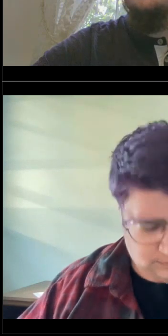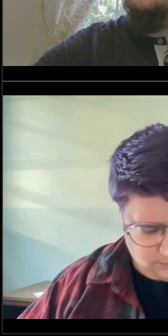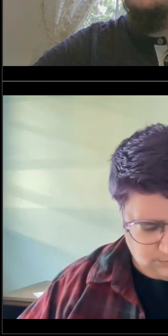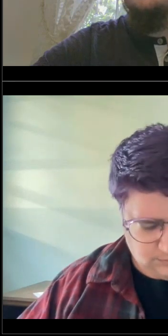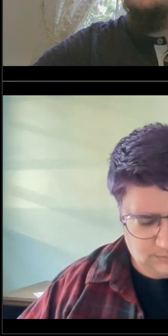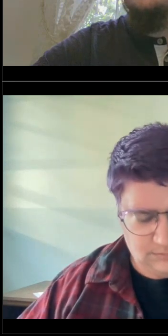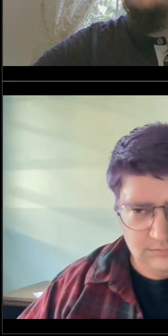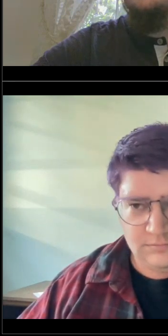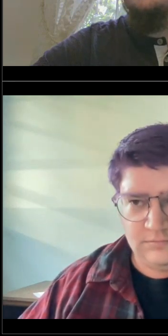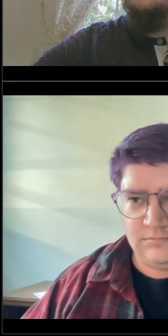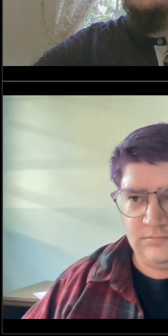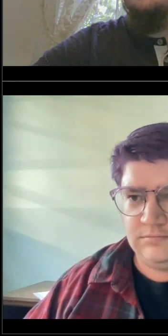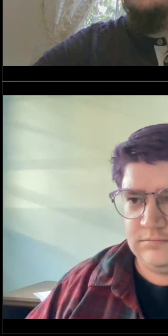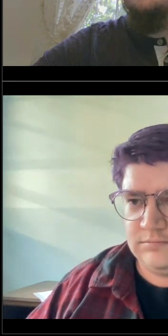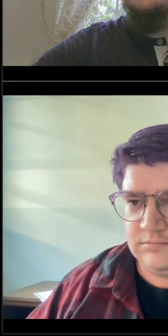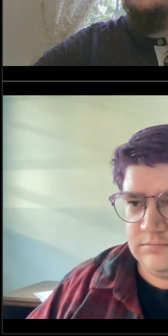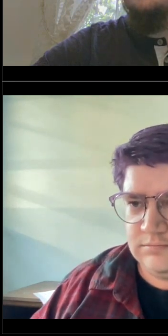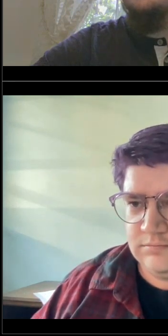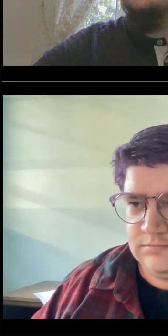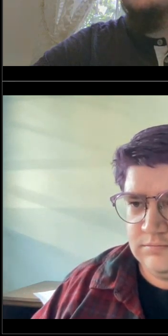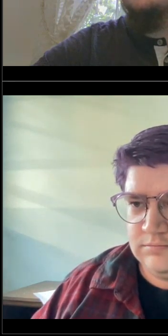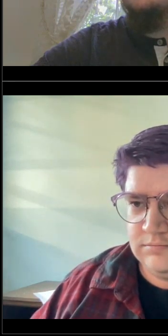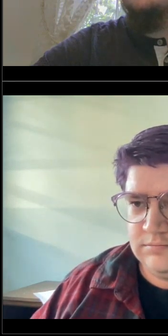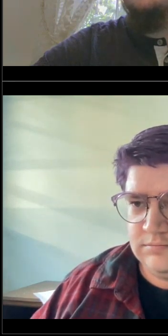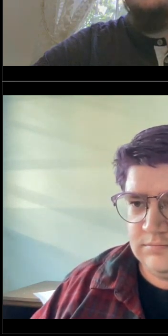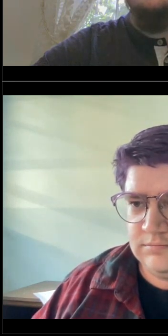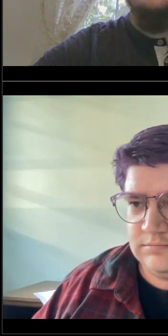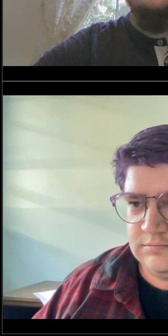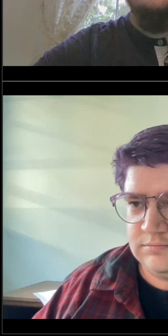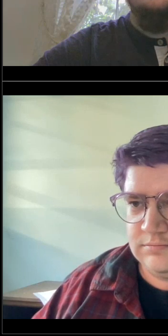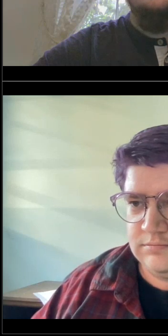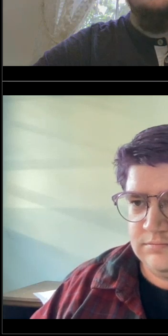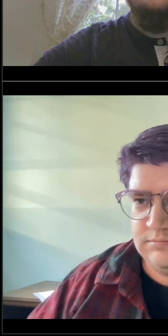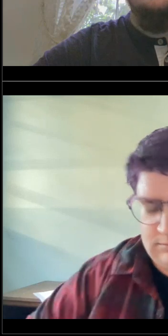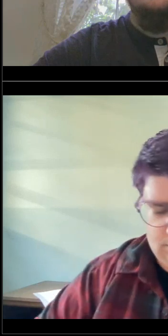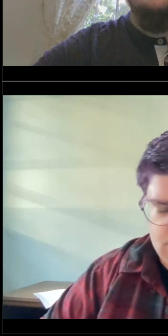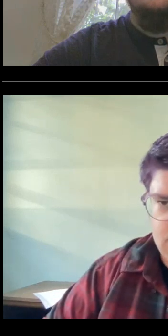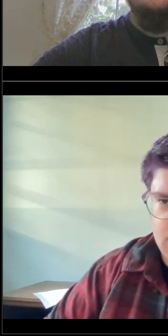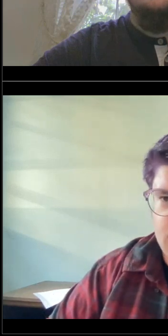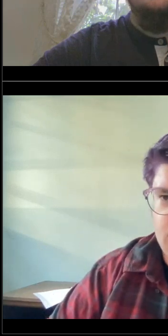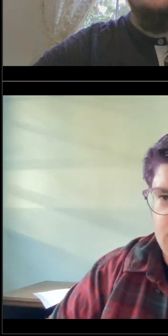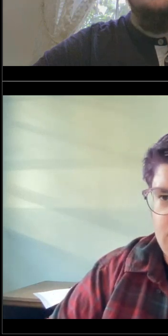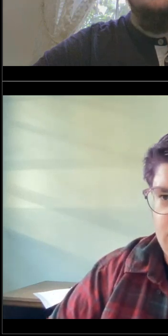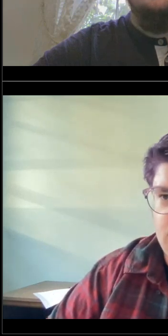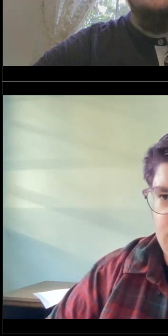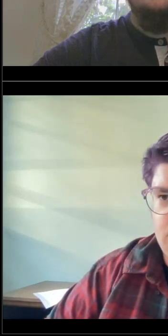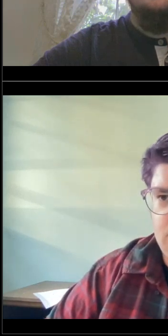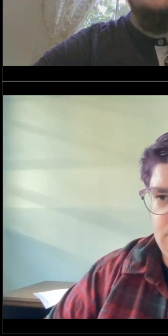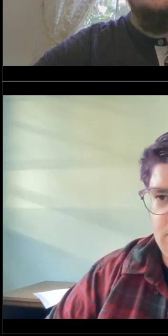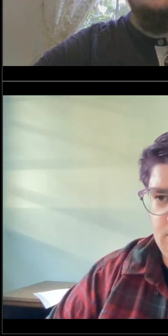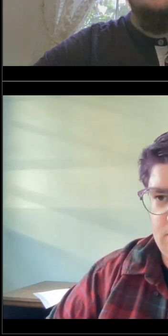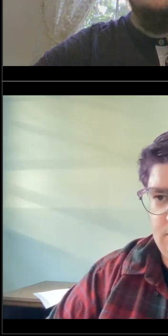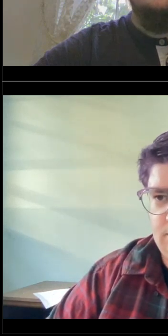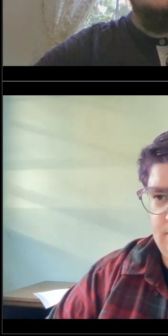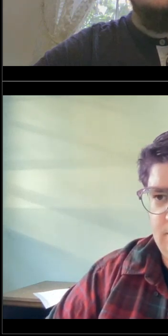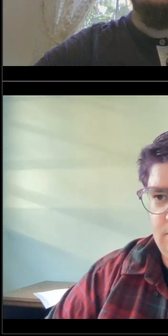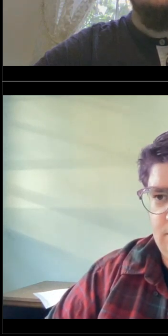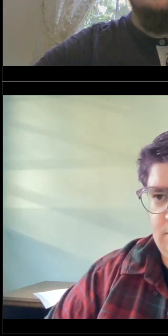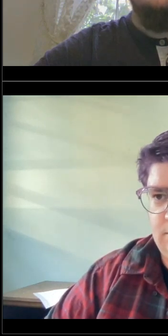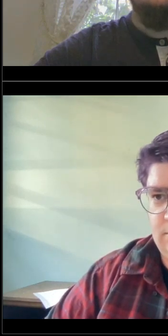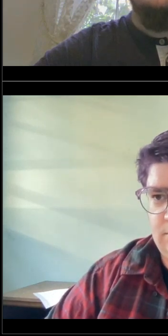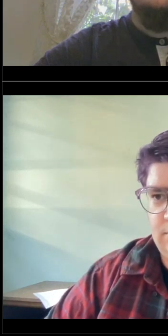Okay, we got another question that says, someone mentioned that implicit misgendering through the use of they, them, especially targets